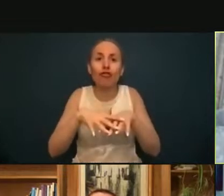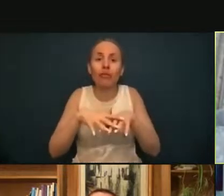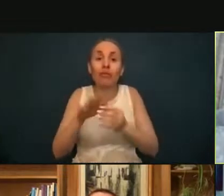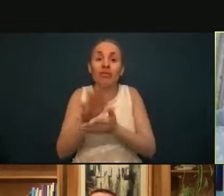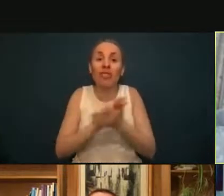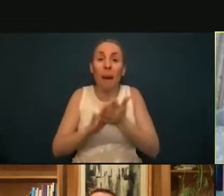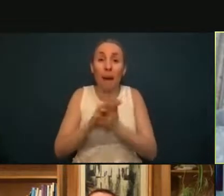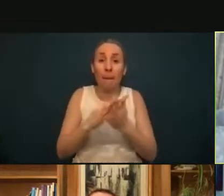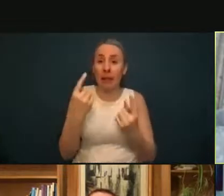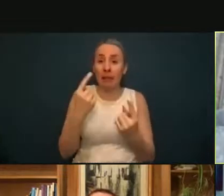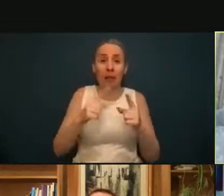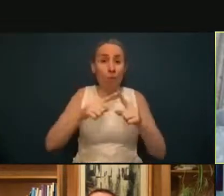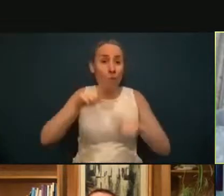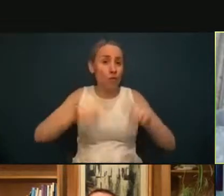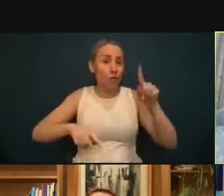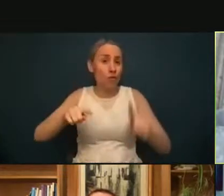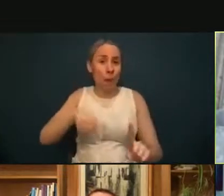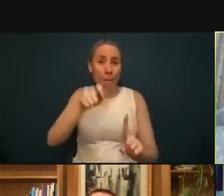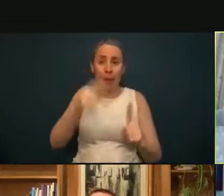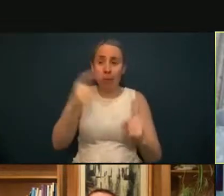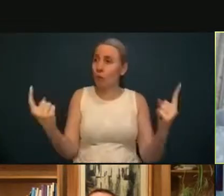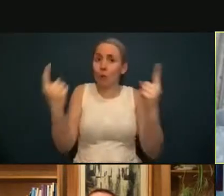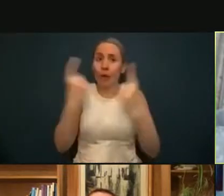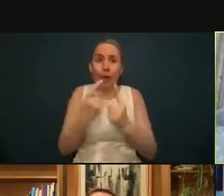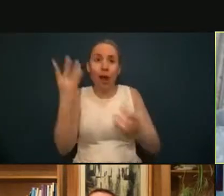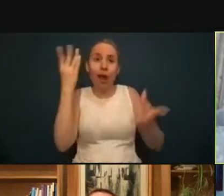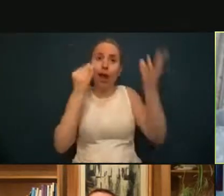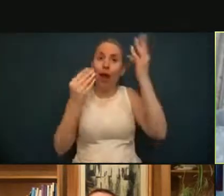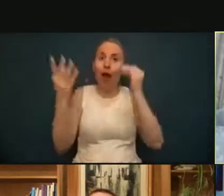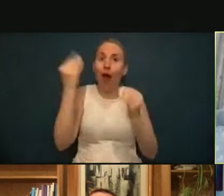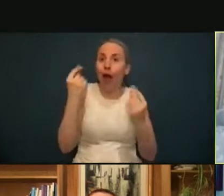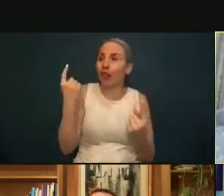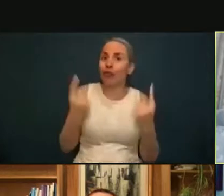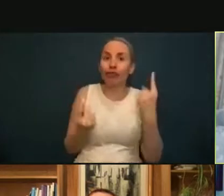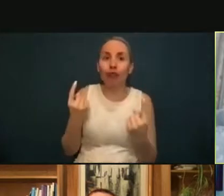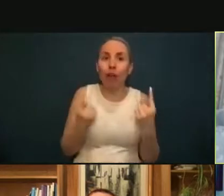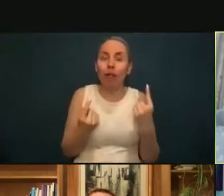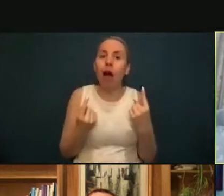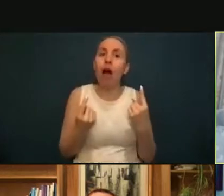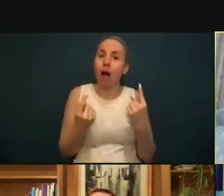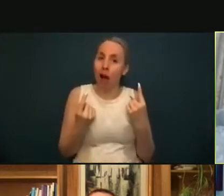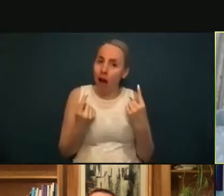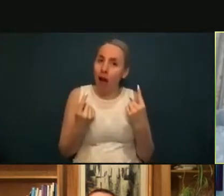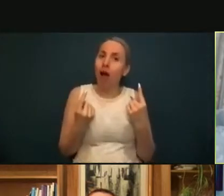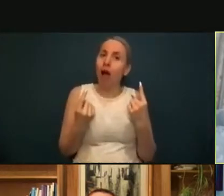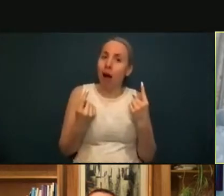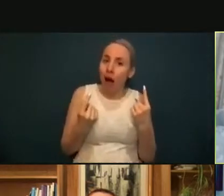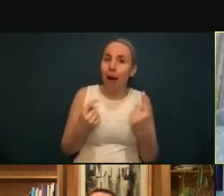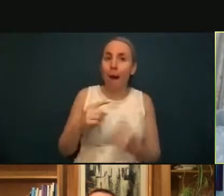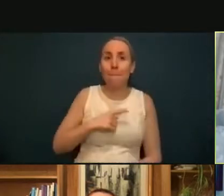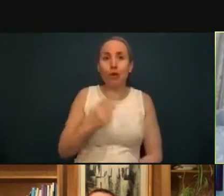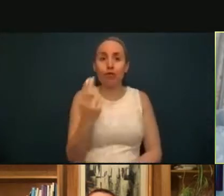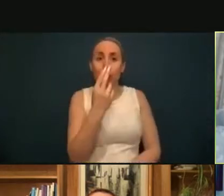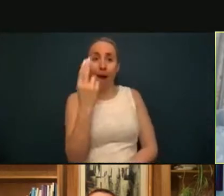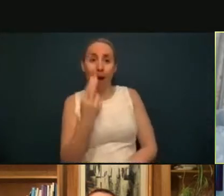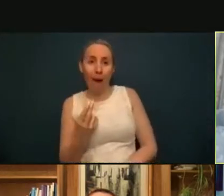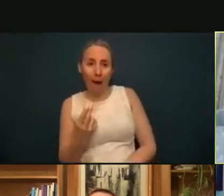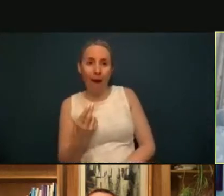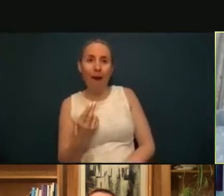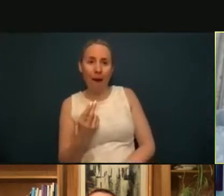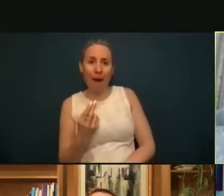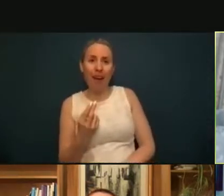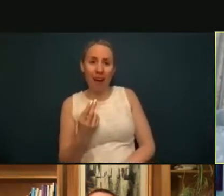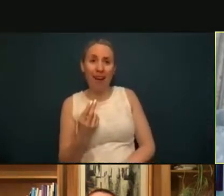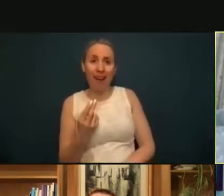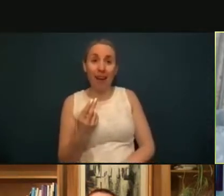another. And I think what's really important as well is with the arts, with audiences watching them, you want to see a true